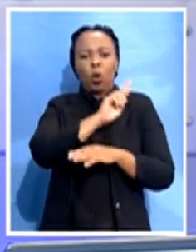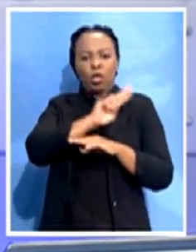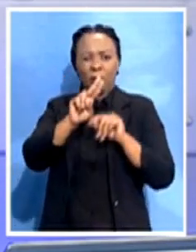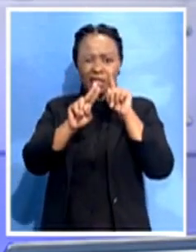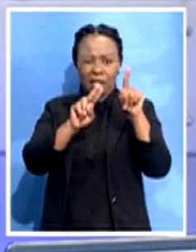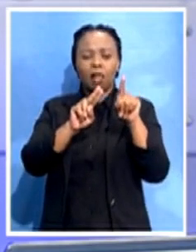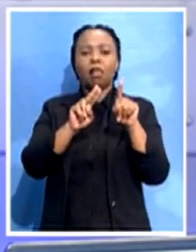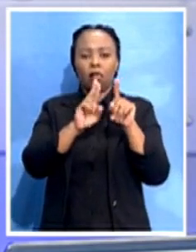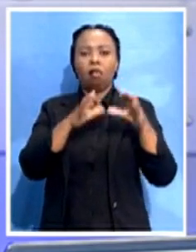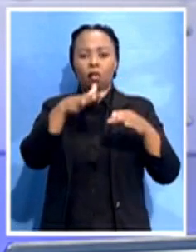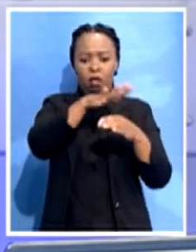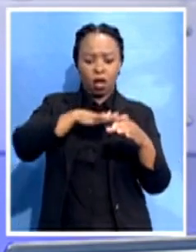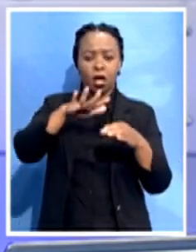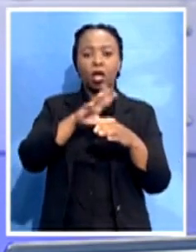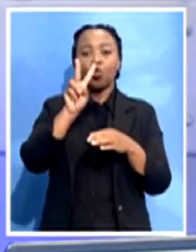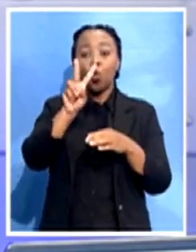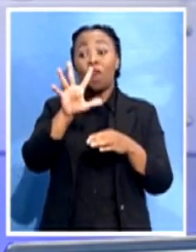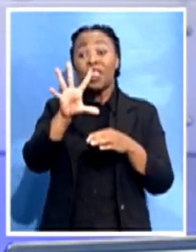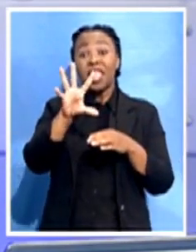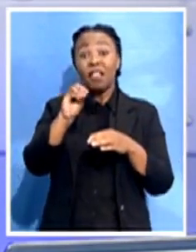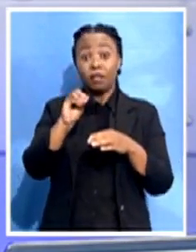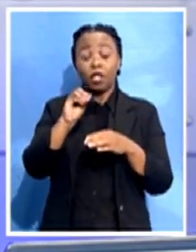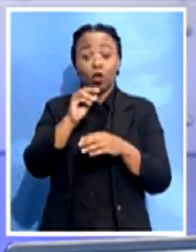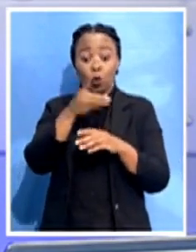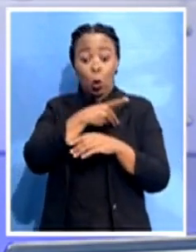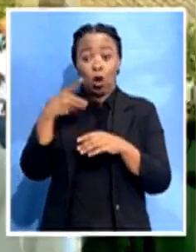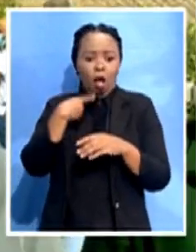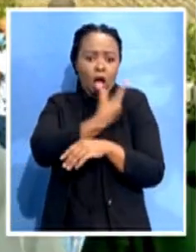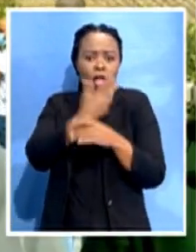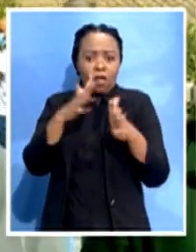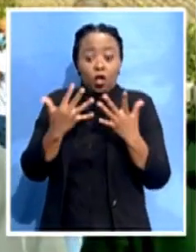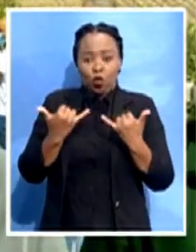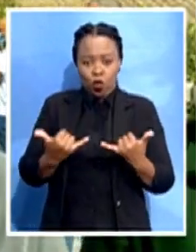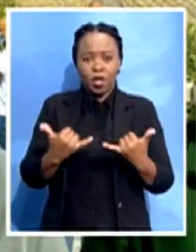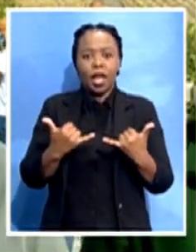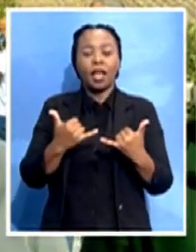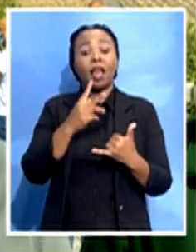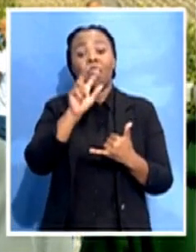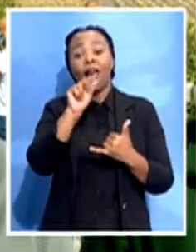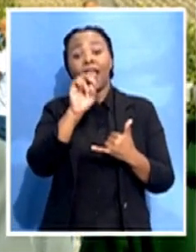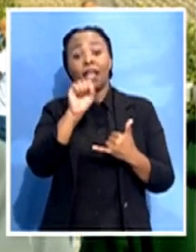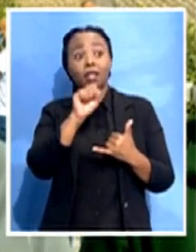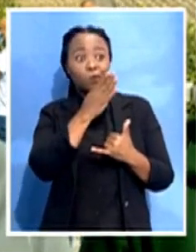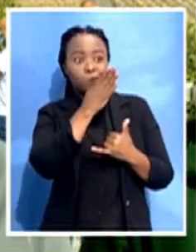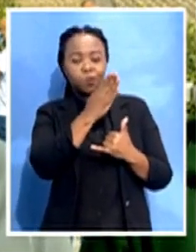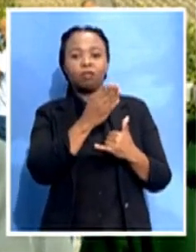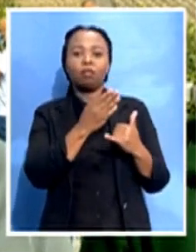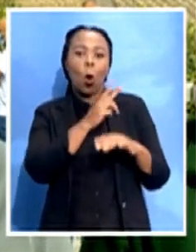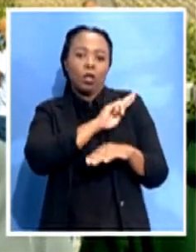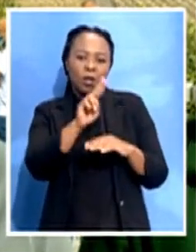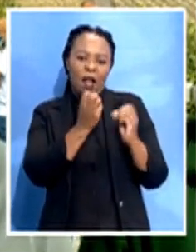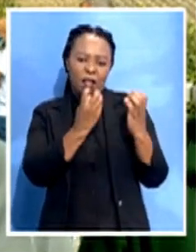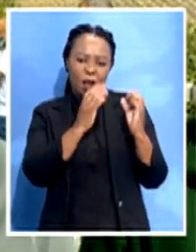doctors today. Our colleague Vanessa Poonah is at the hospital. Let's cross live to her now. Very good morning to you, Vanessa. What have